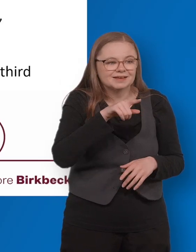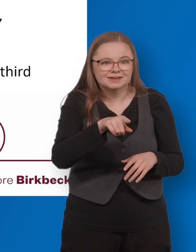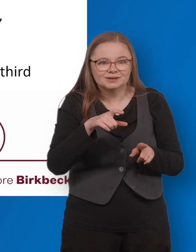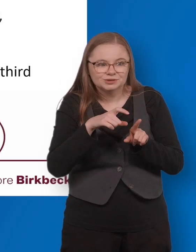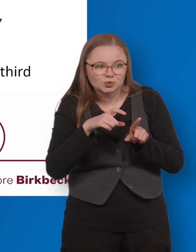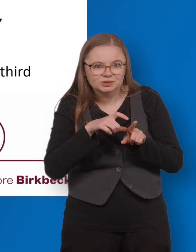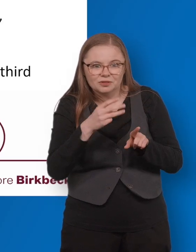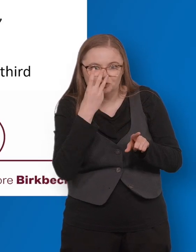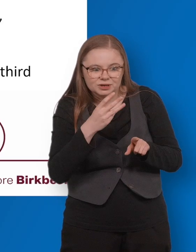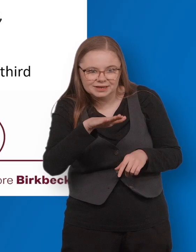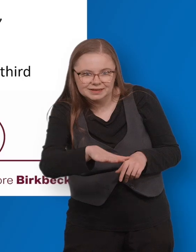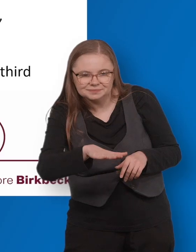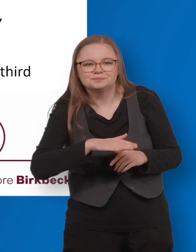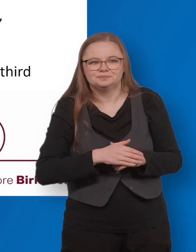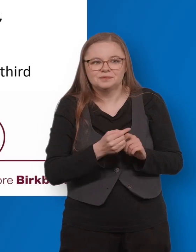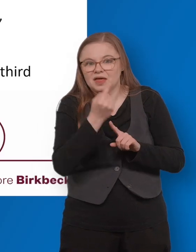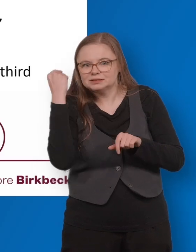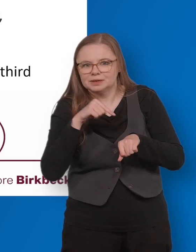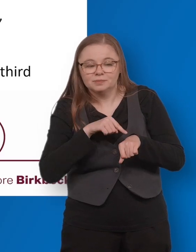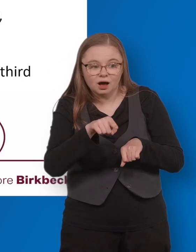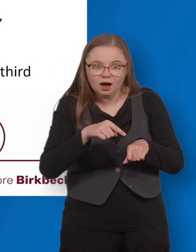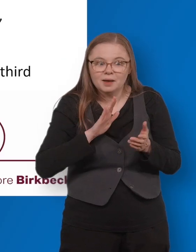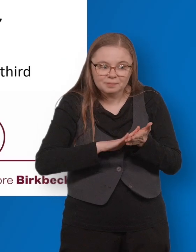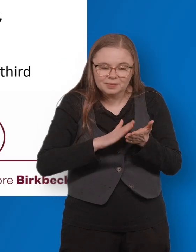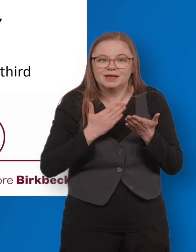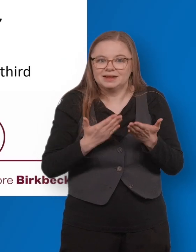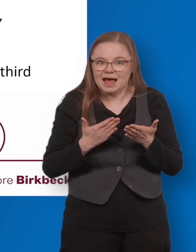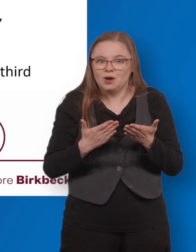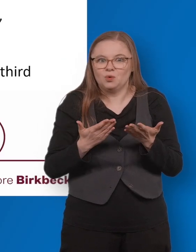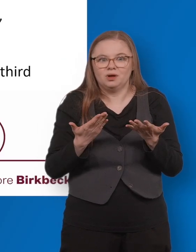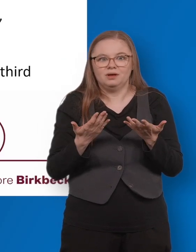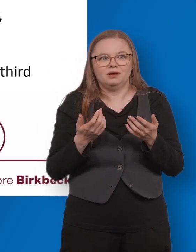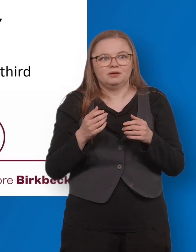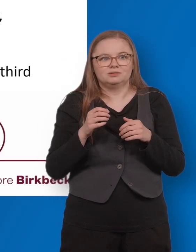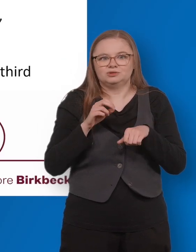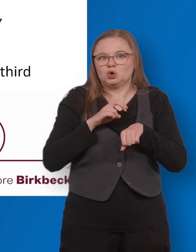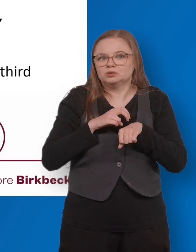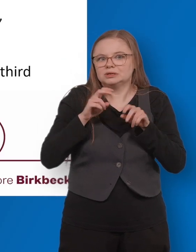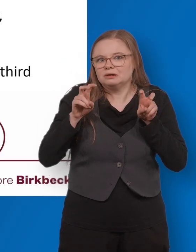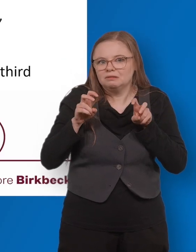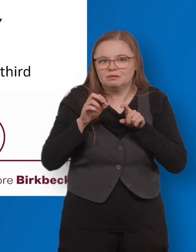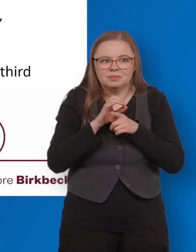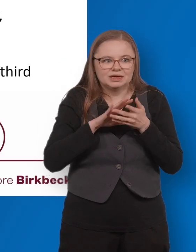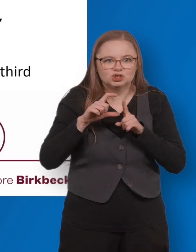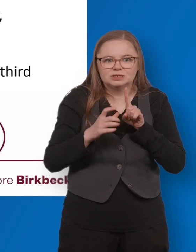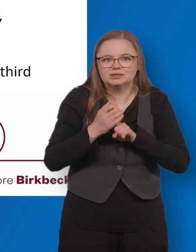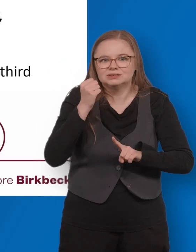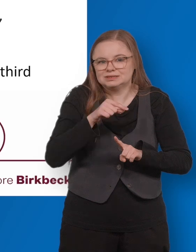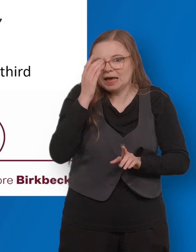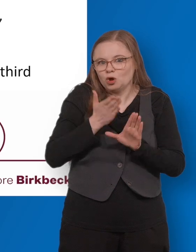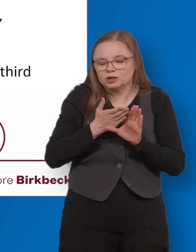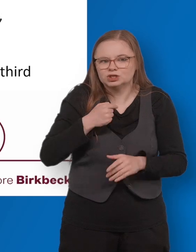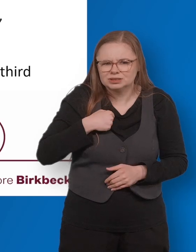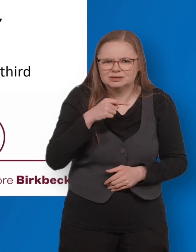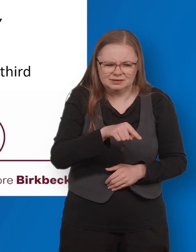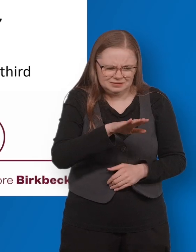eldest daughter, I said, well, Mummy is a doctor now. She's a psychologist. And my eldest Nimwe looked